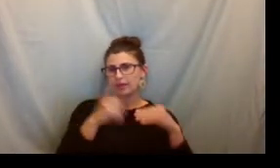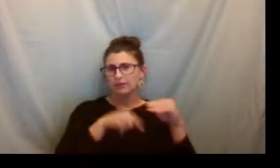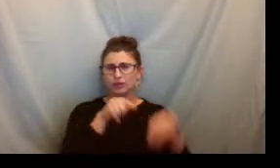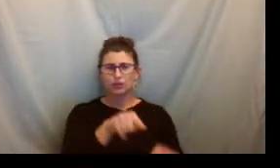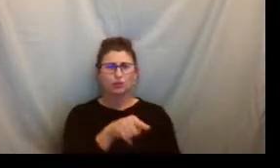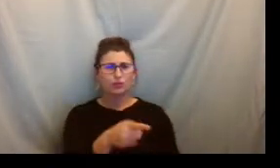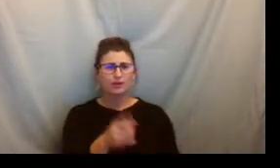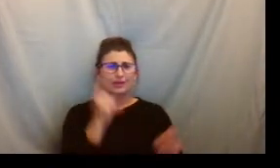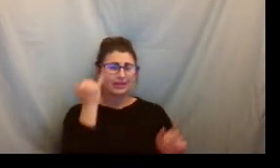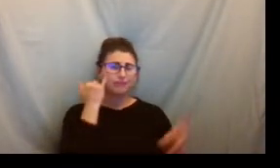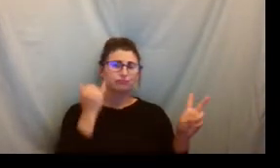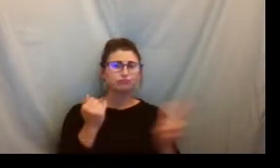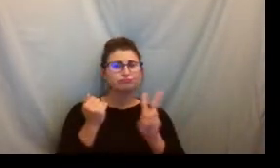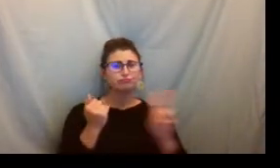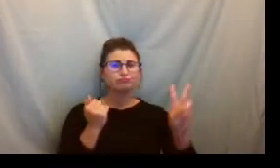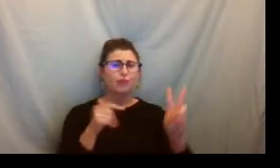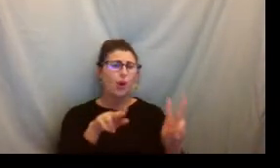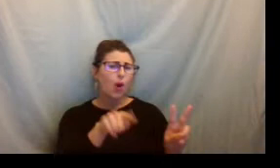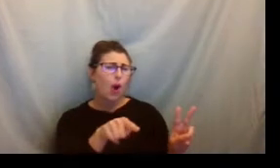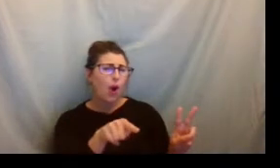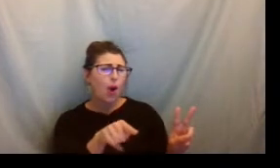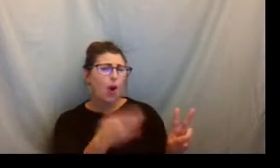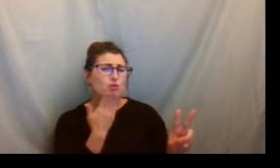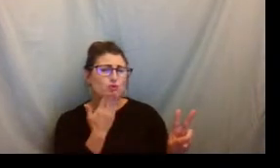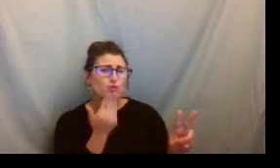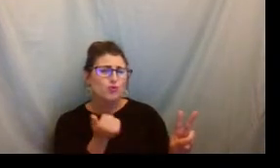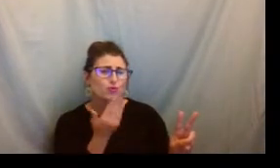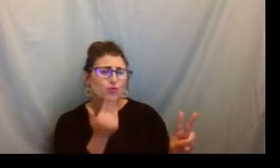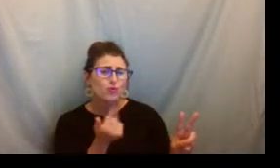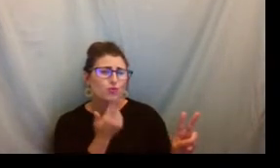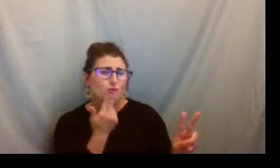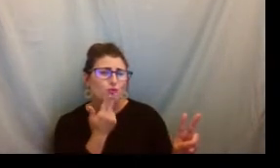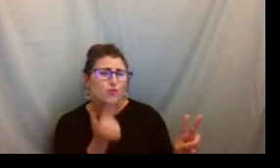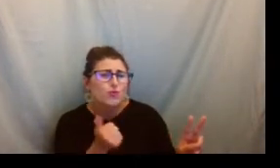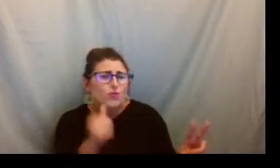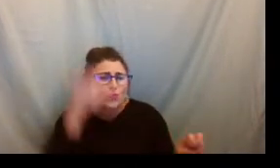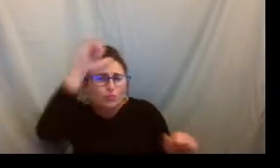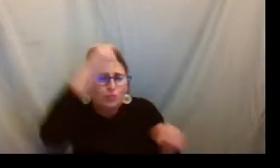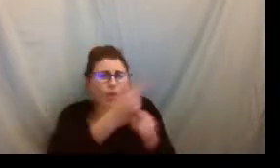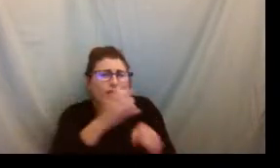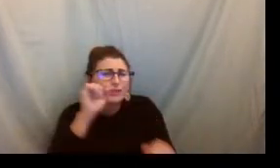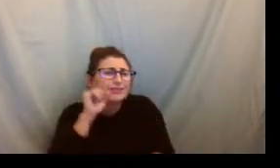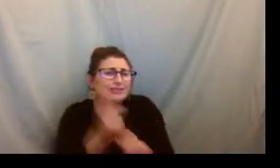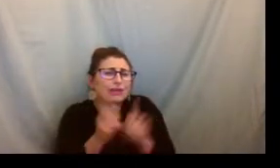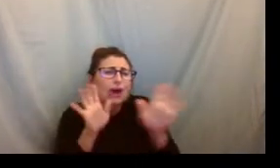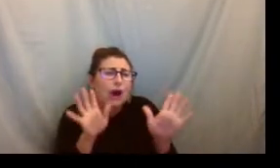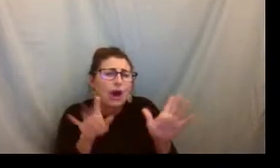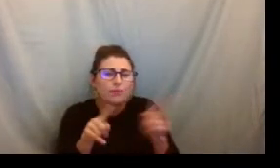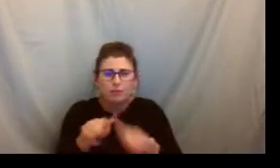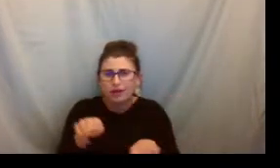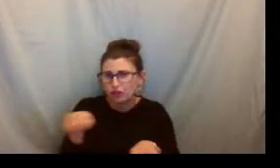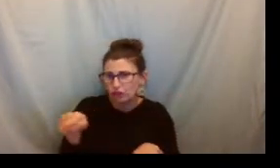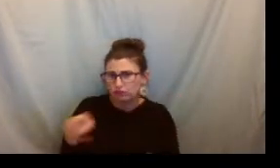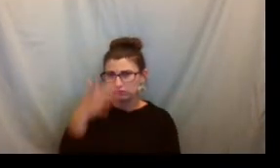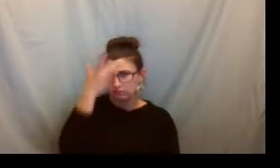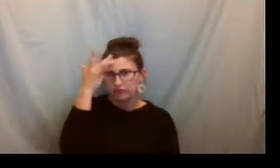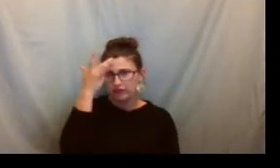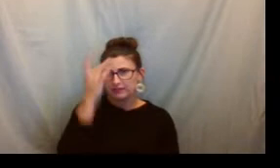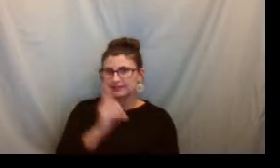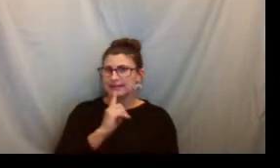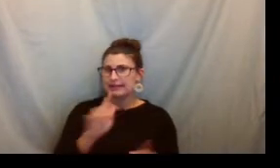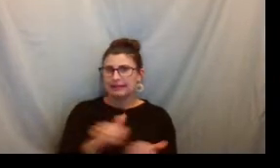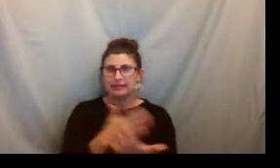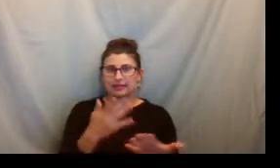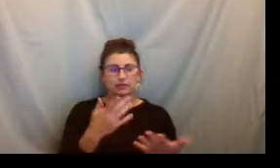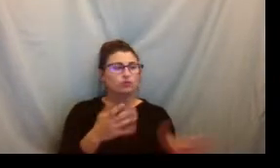will say, "Oh, how cute your baby brother or sister," and they forget about you. Okay? Compliments. All right, compliments